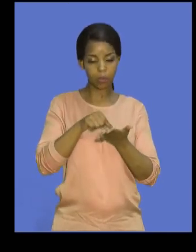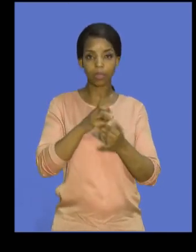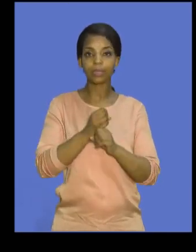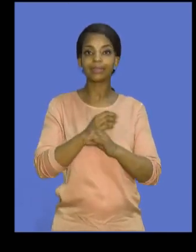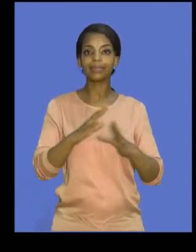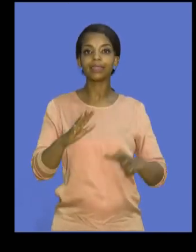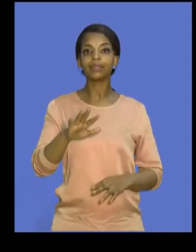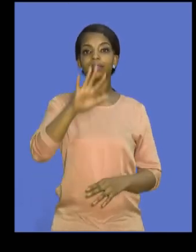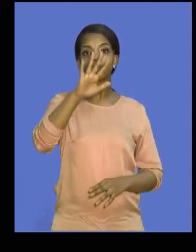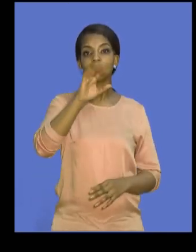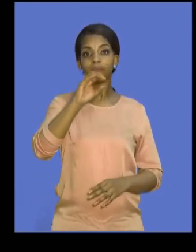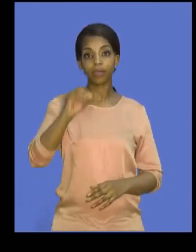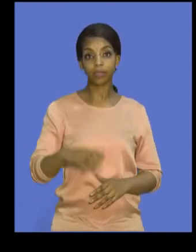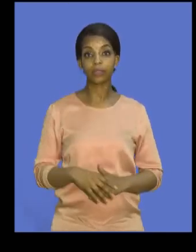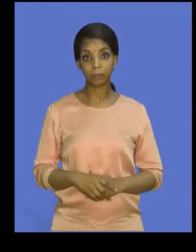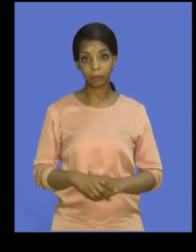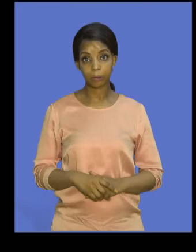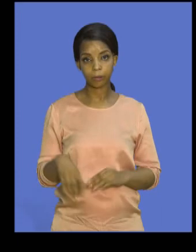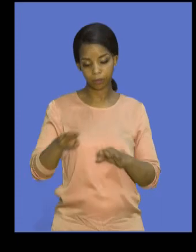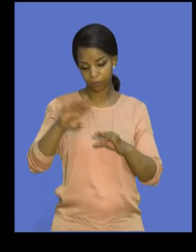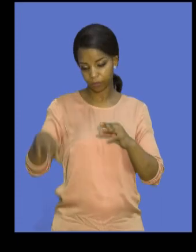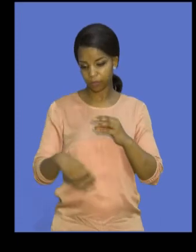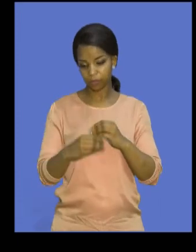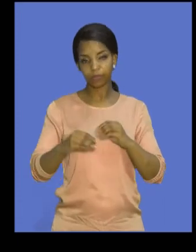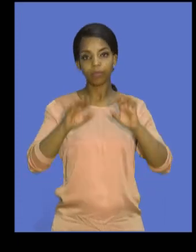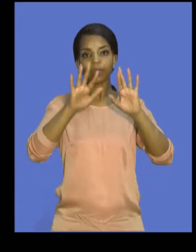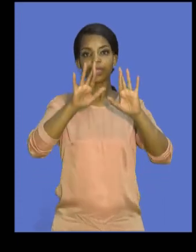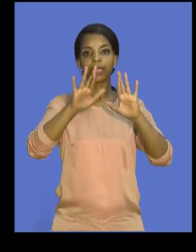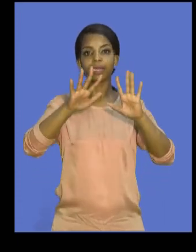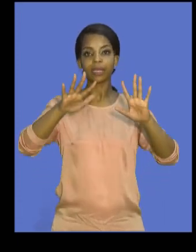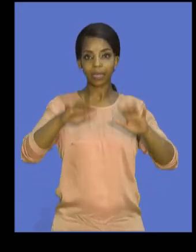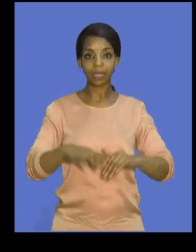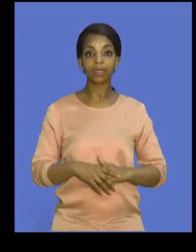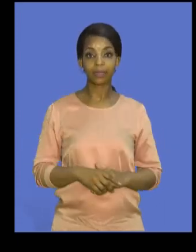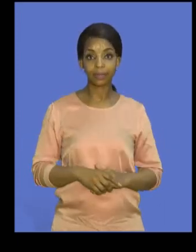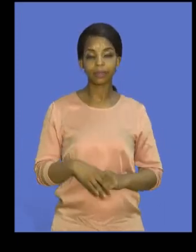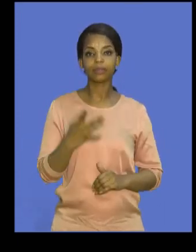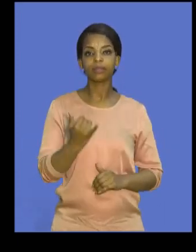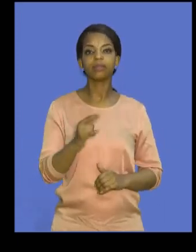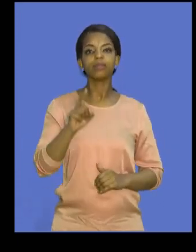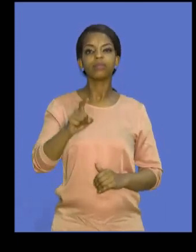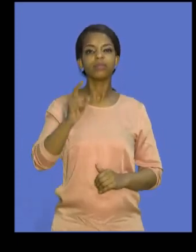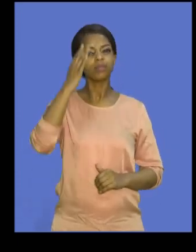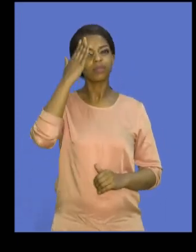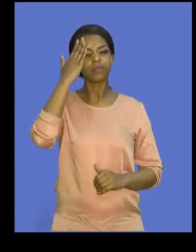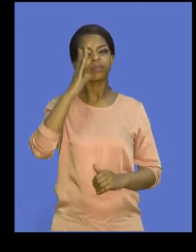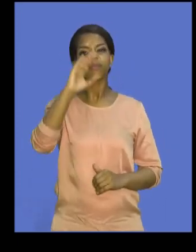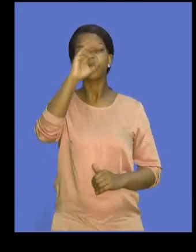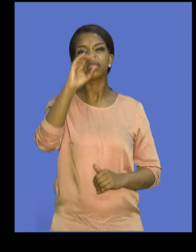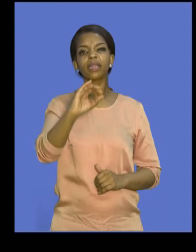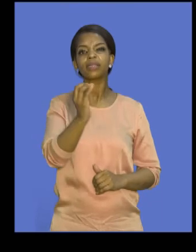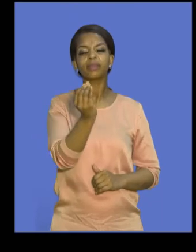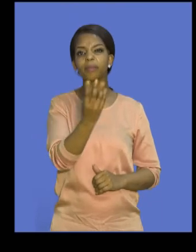they were adding 10 rands of that, right? So you need to know what the percentage of this is, which will then